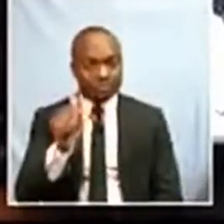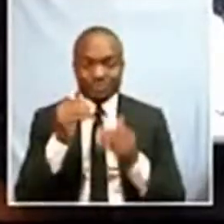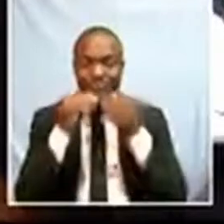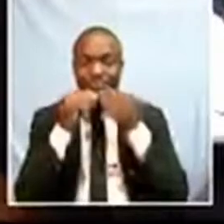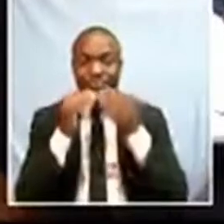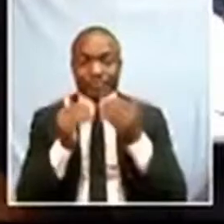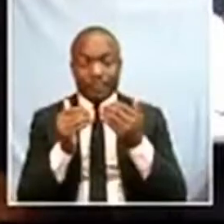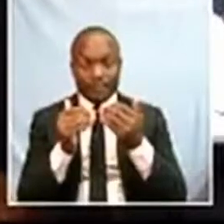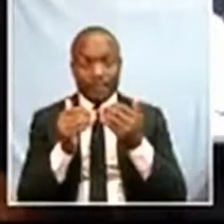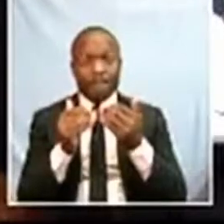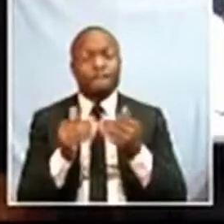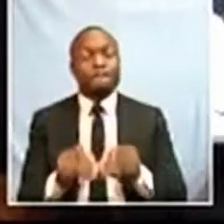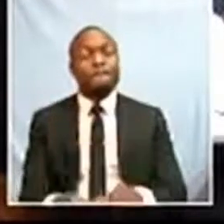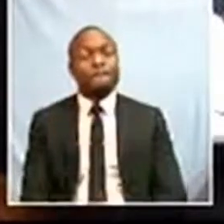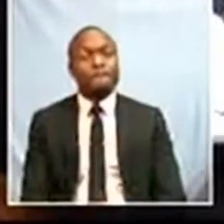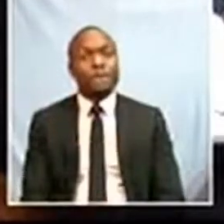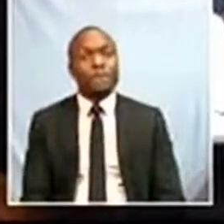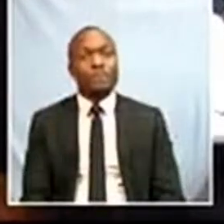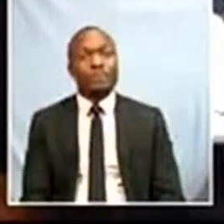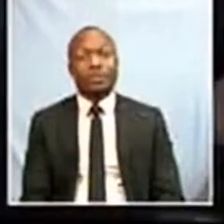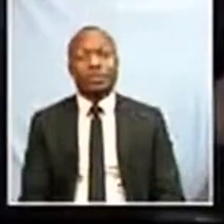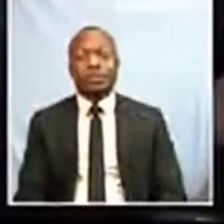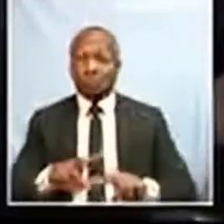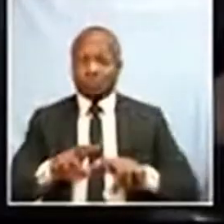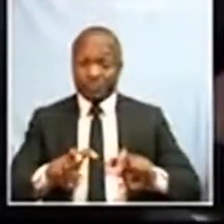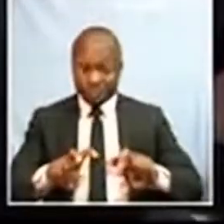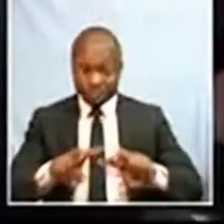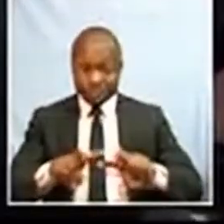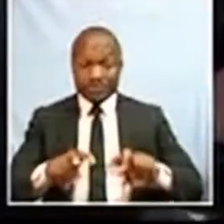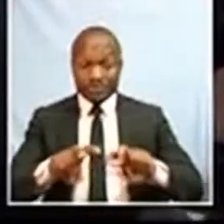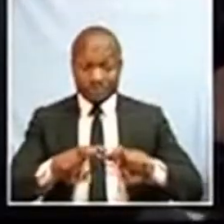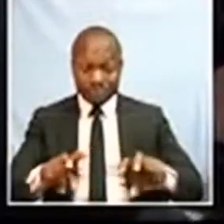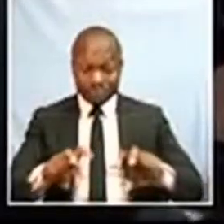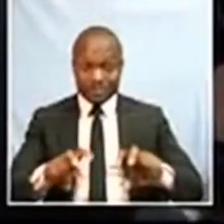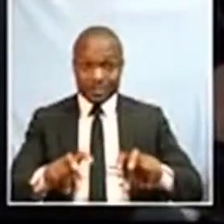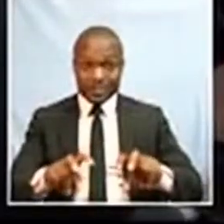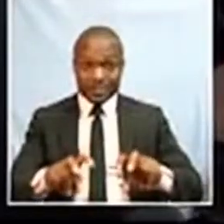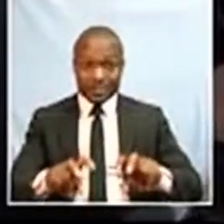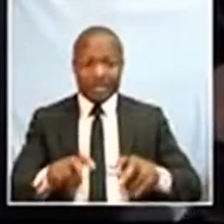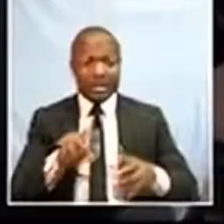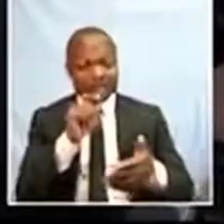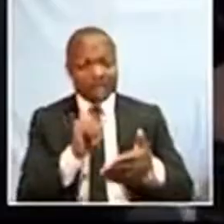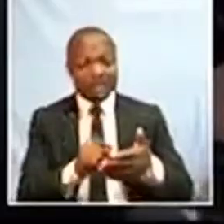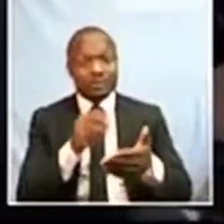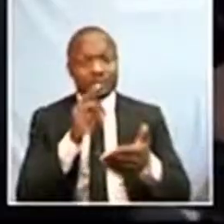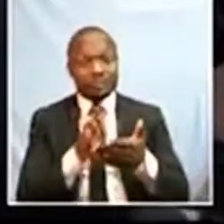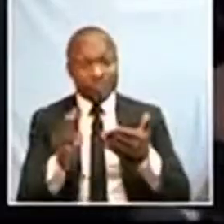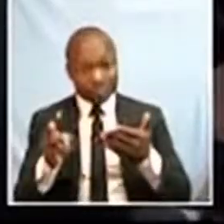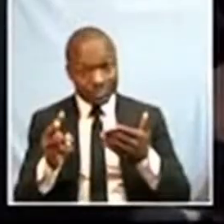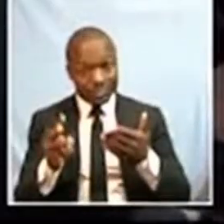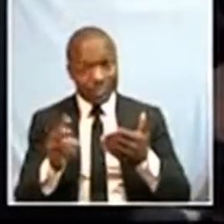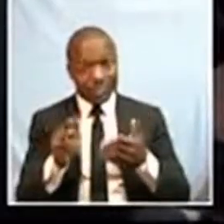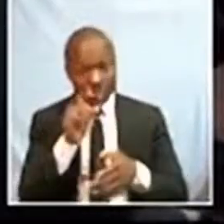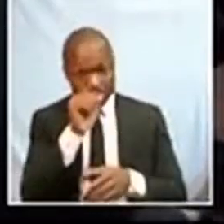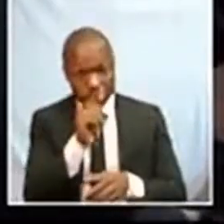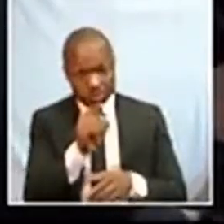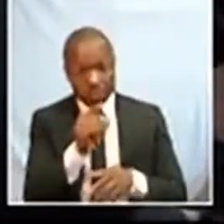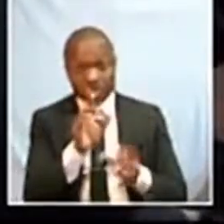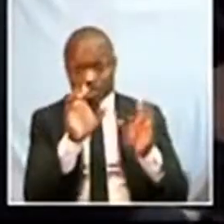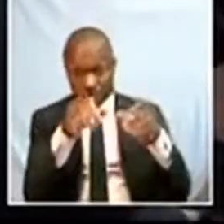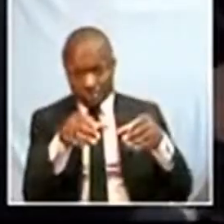Thank you. Of course, due diligence in this matter refers to you are a